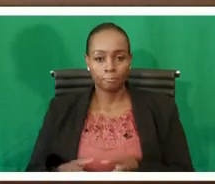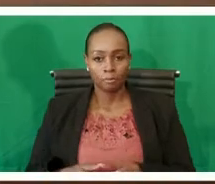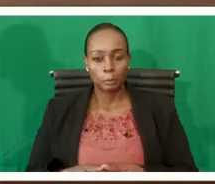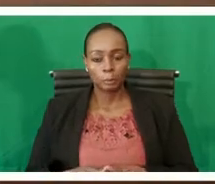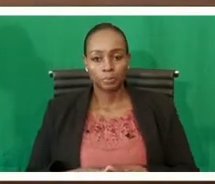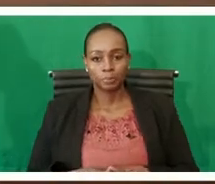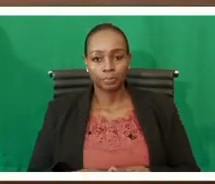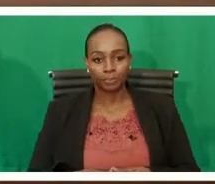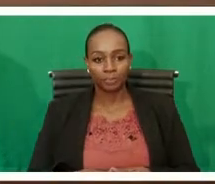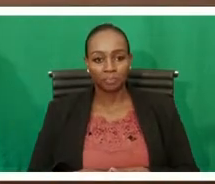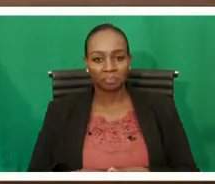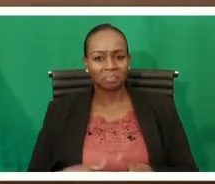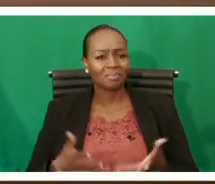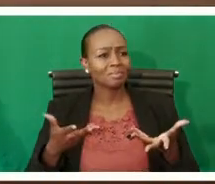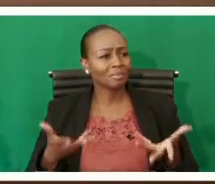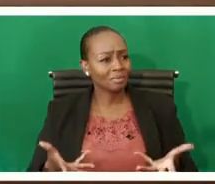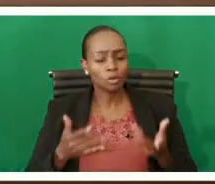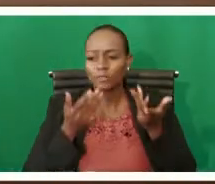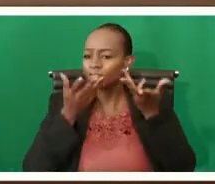Re a bua